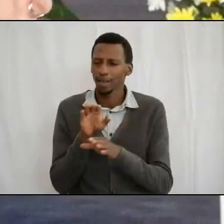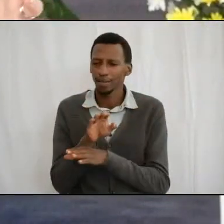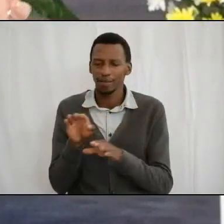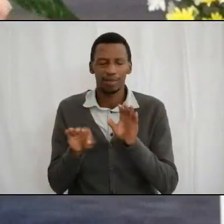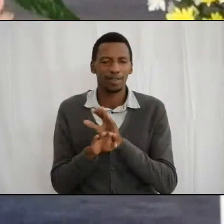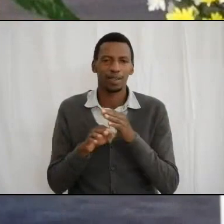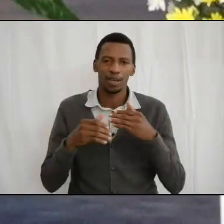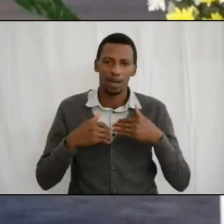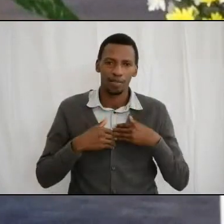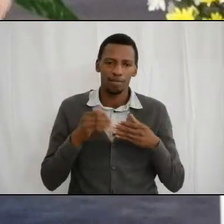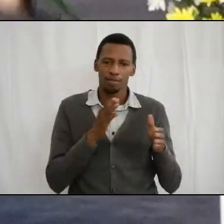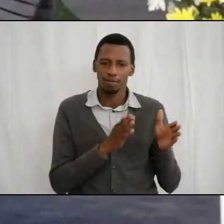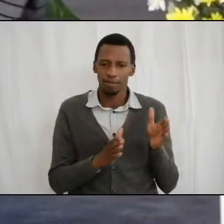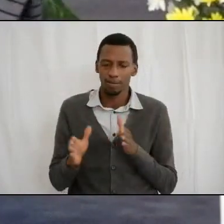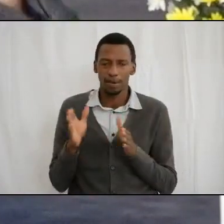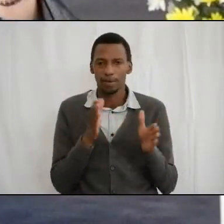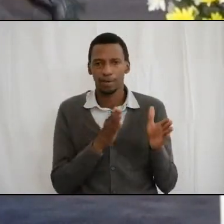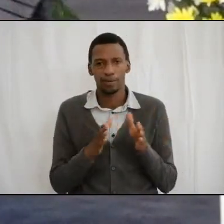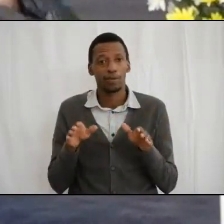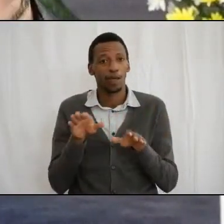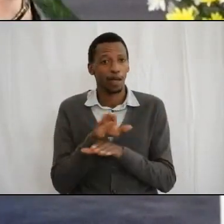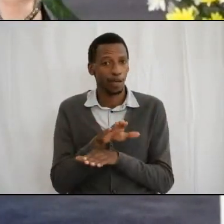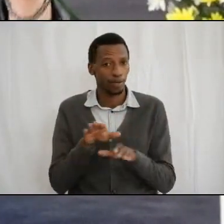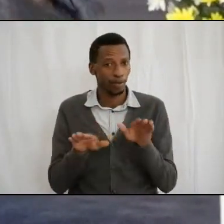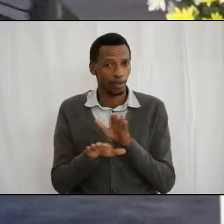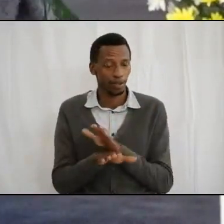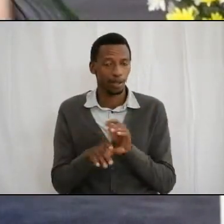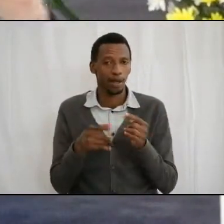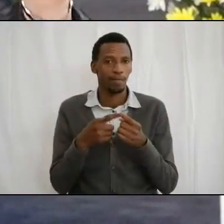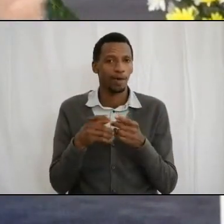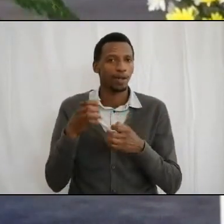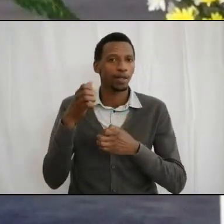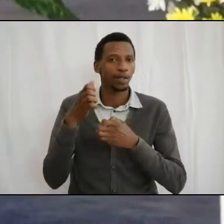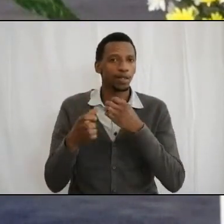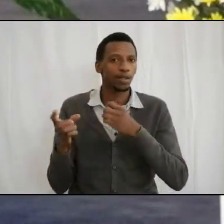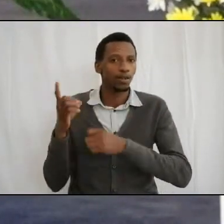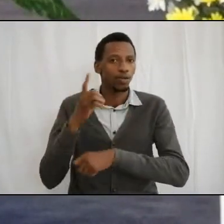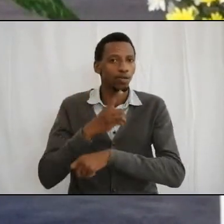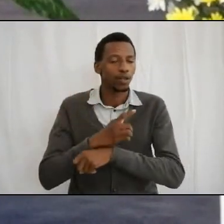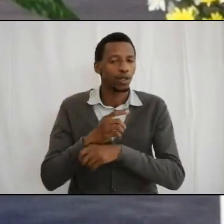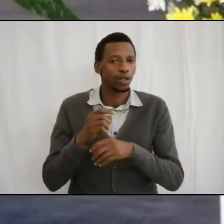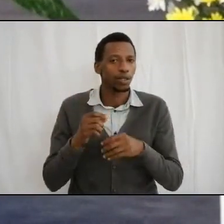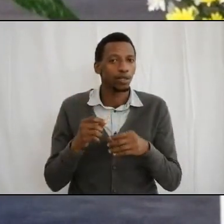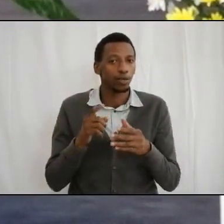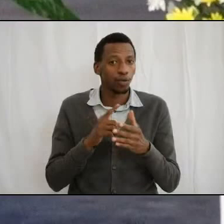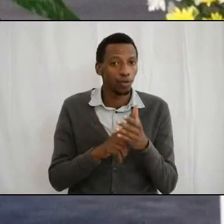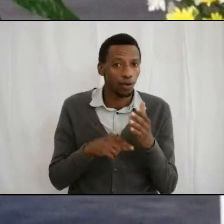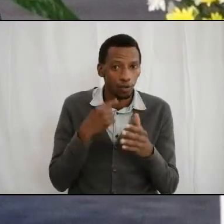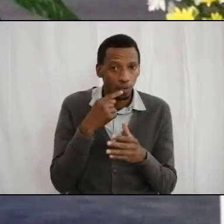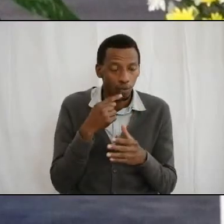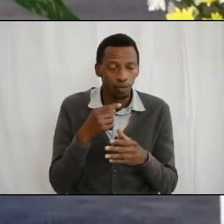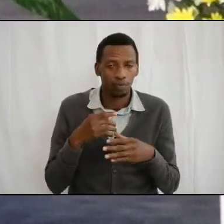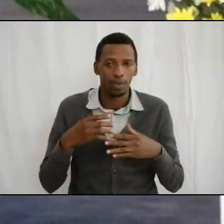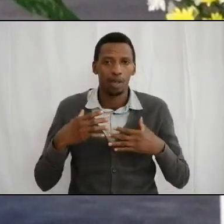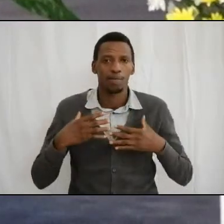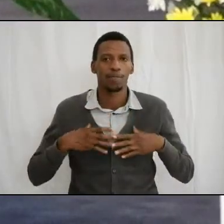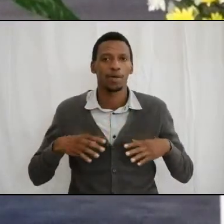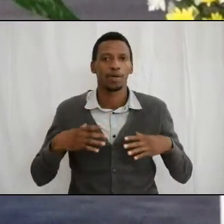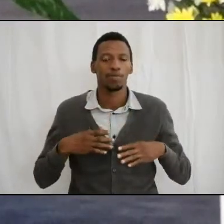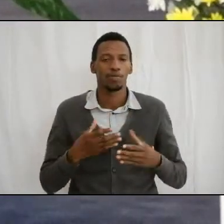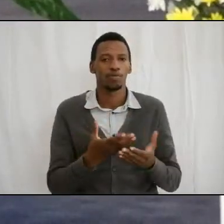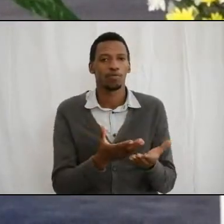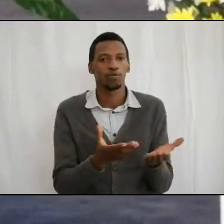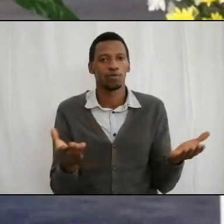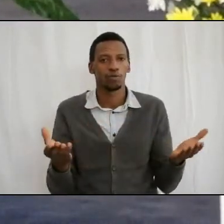have prepared for everything, but at the end of the day, it always comes down to people. Assess